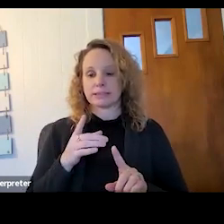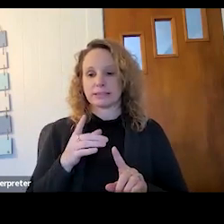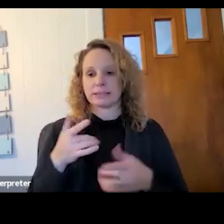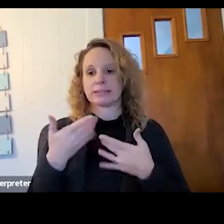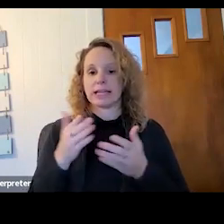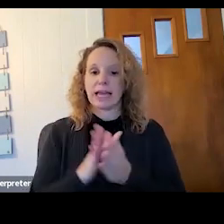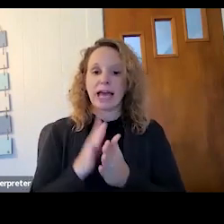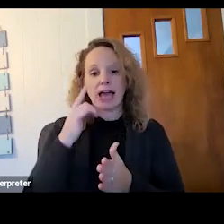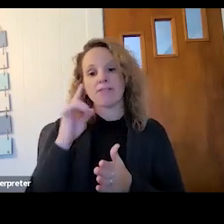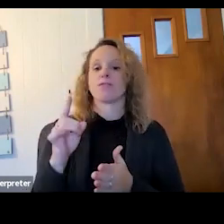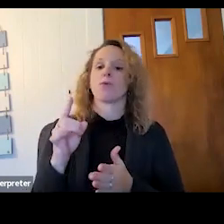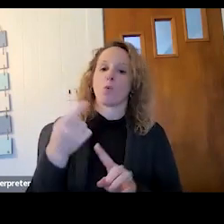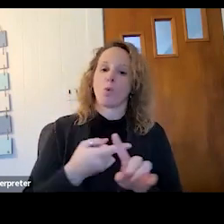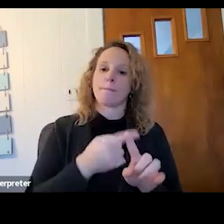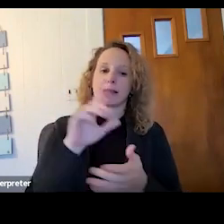graduation ceremonies.